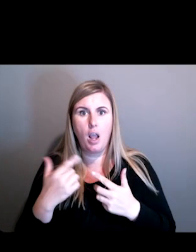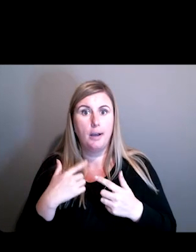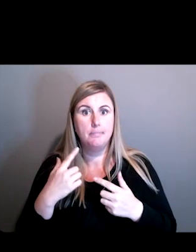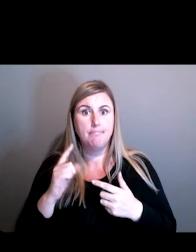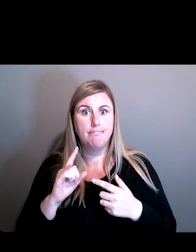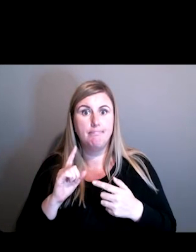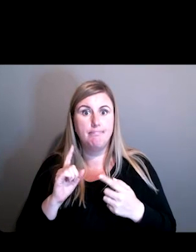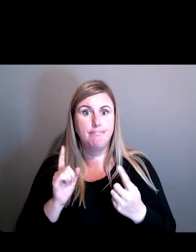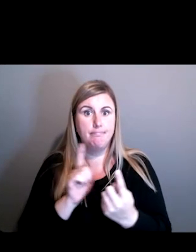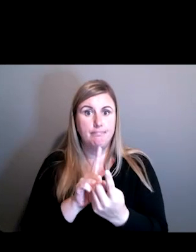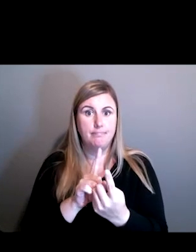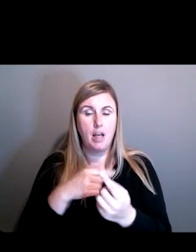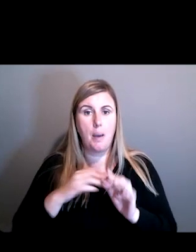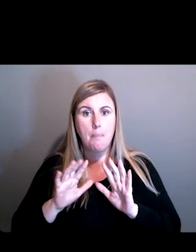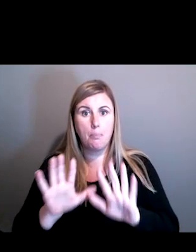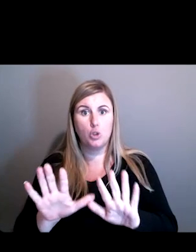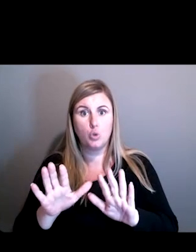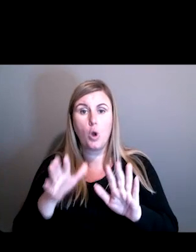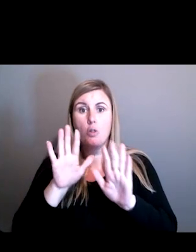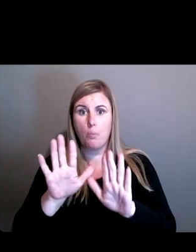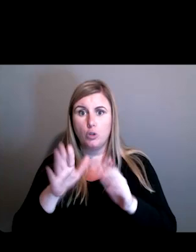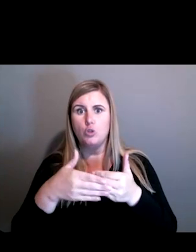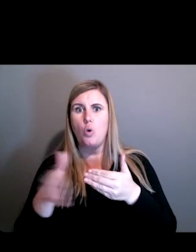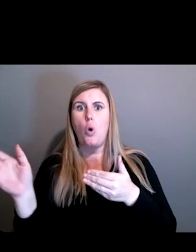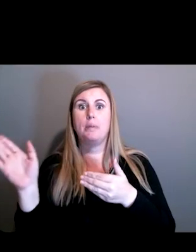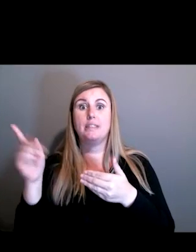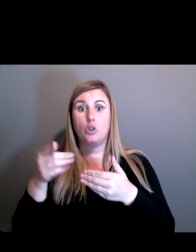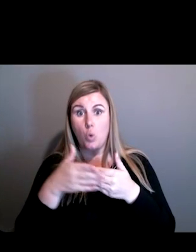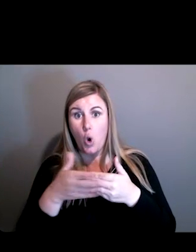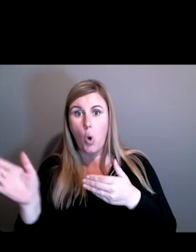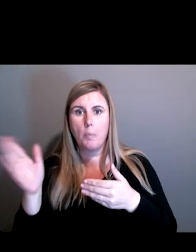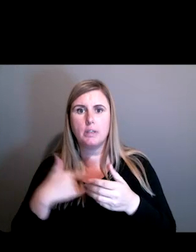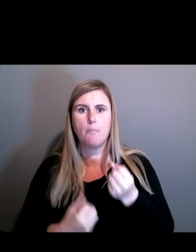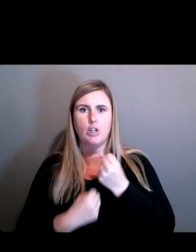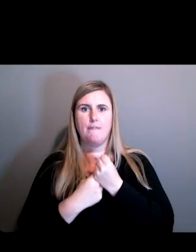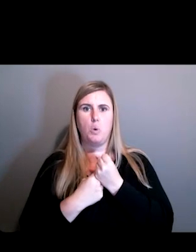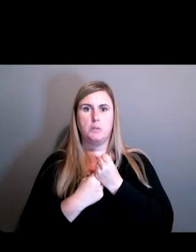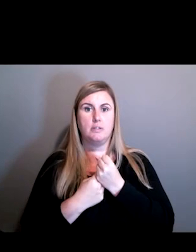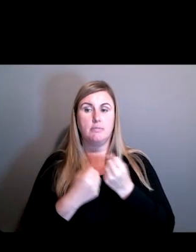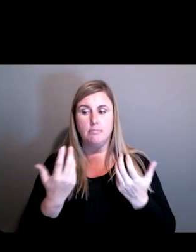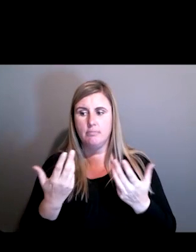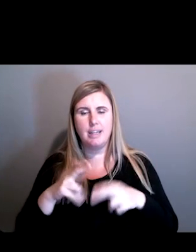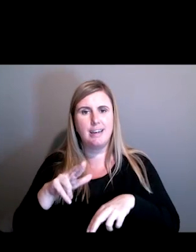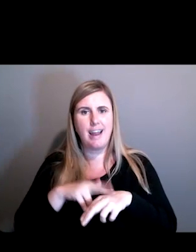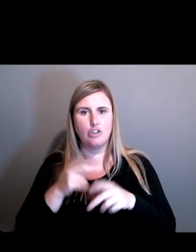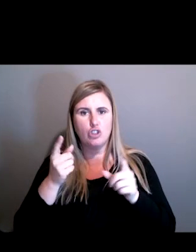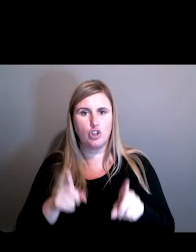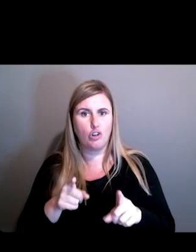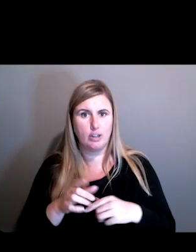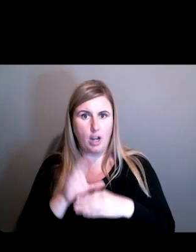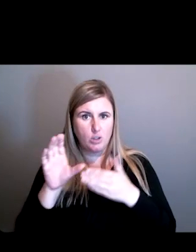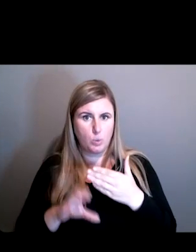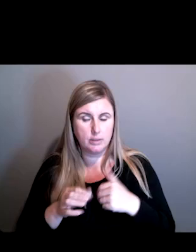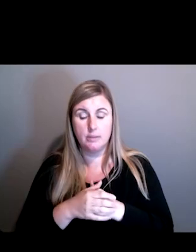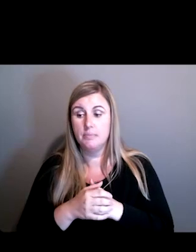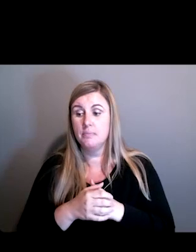as I walk up to the door and I push on the door opens. When the door opens, I'm reinforced. So it can be